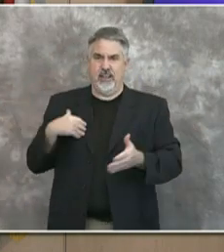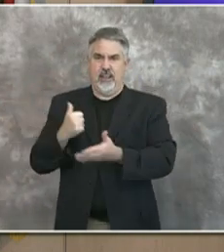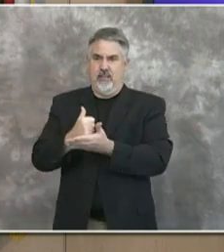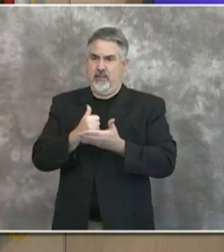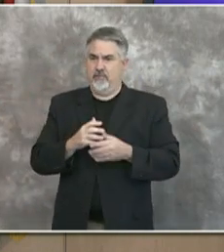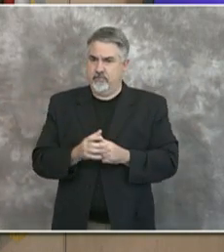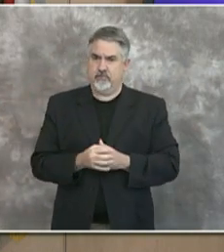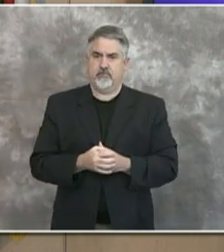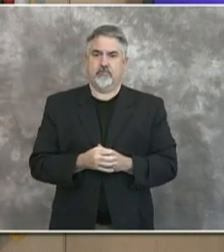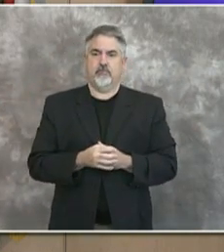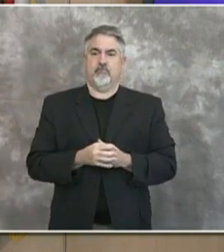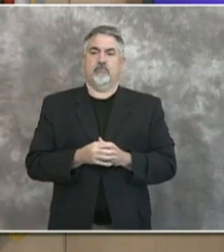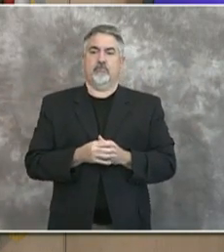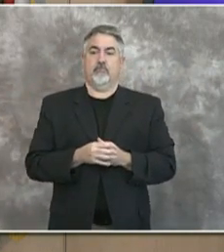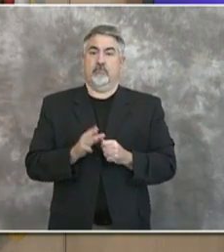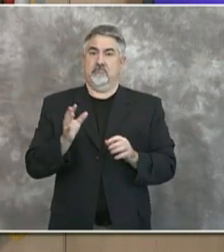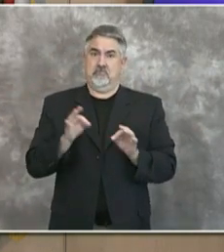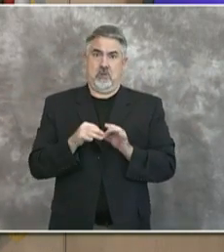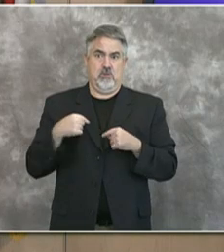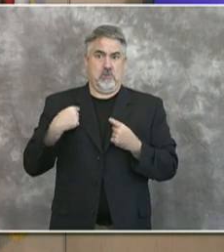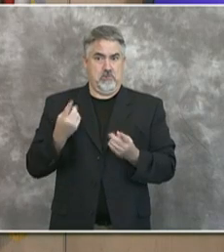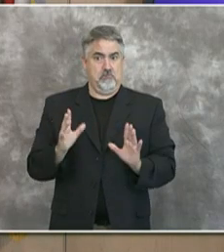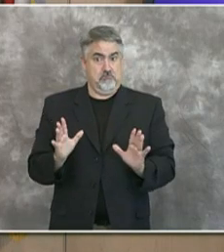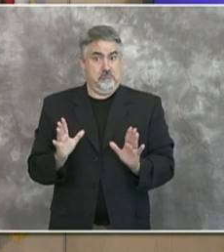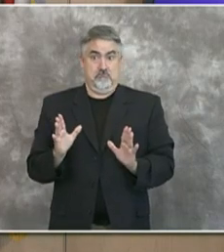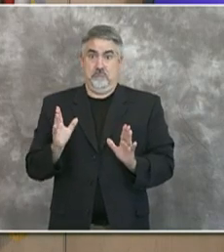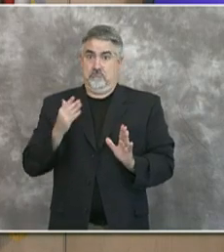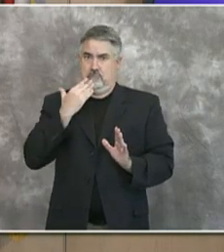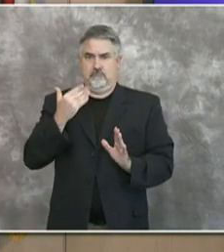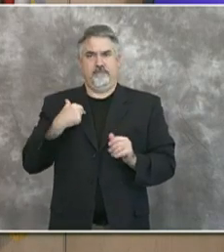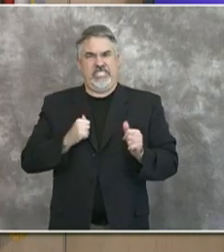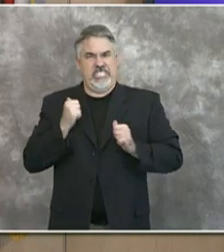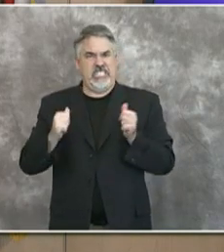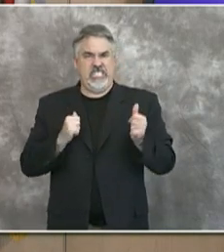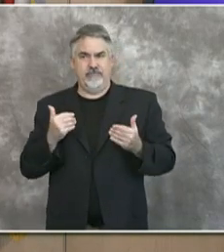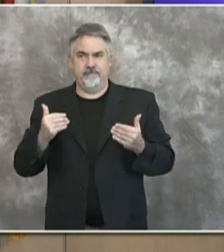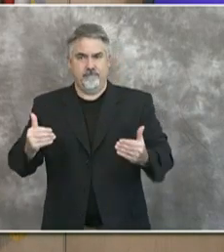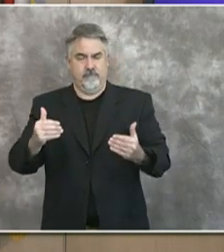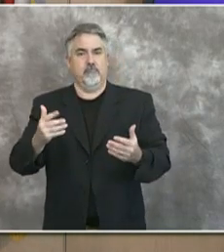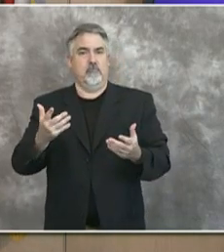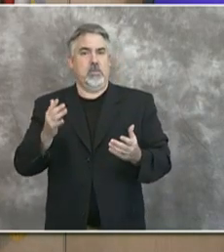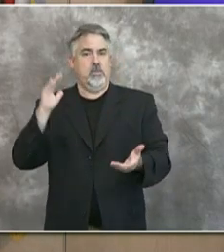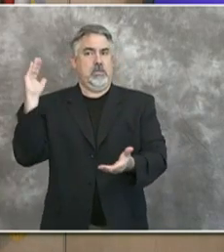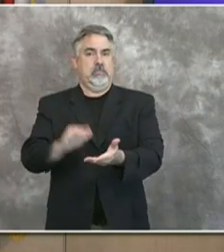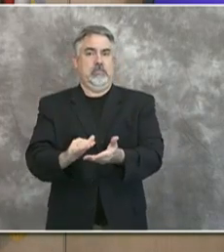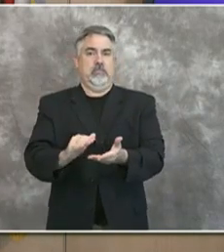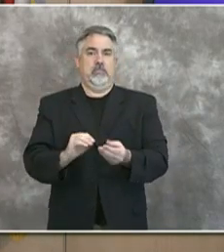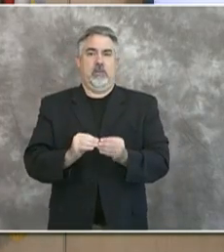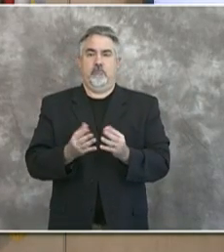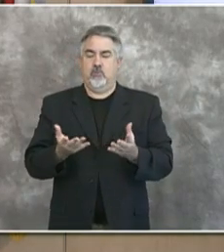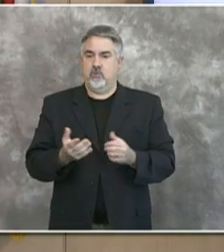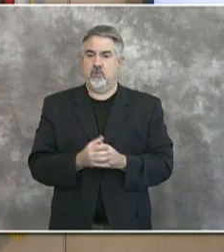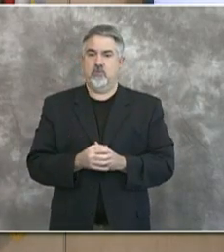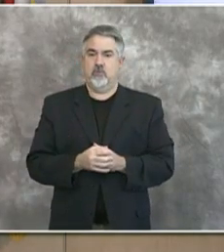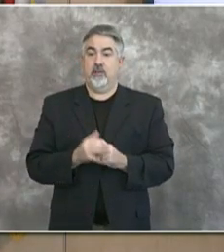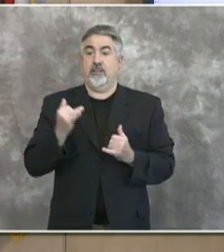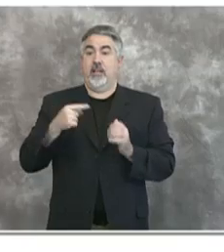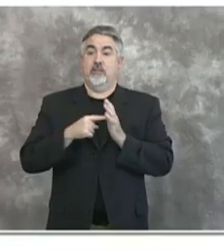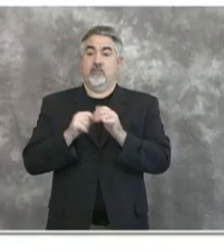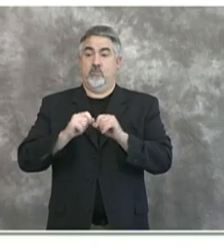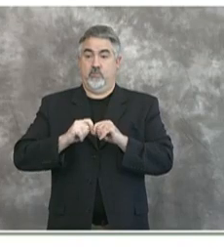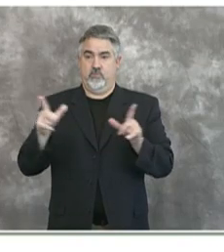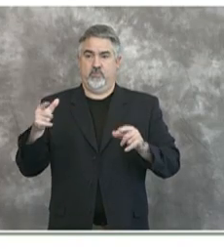initial results there are very encouraging. Now we will jump into our daily report. The first chart you'll see here reflects